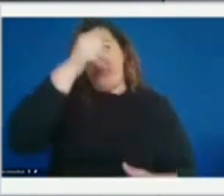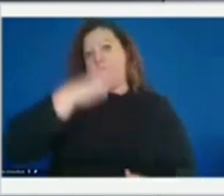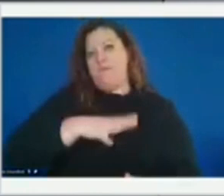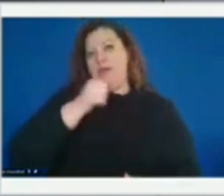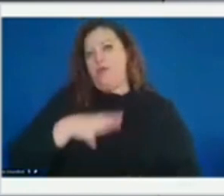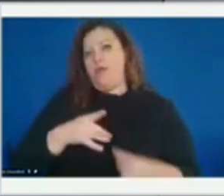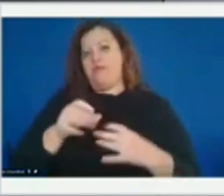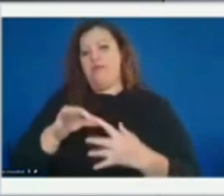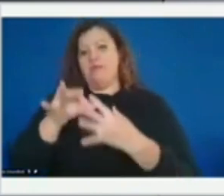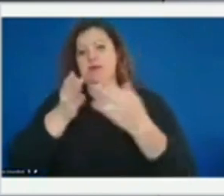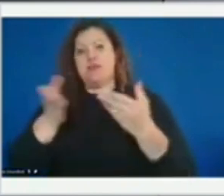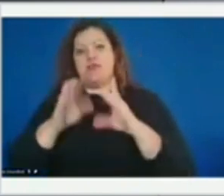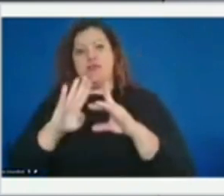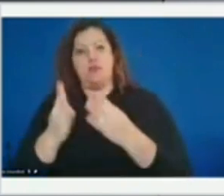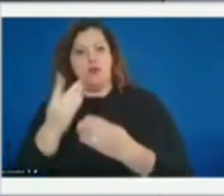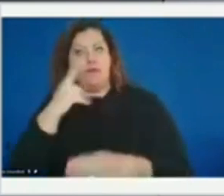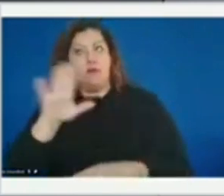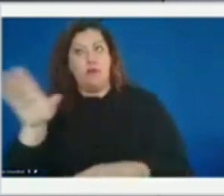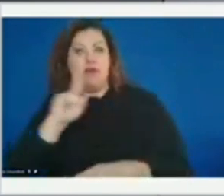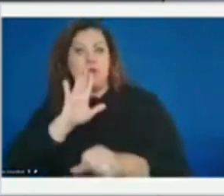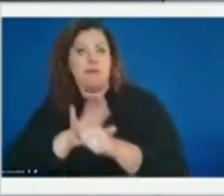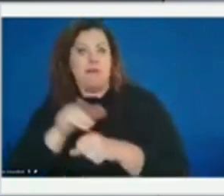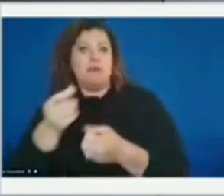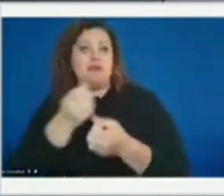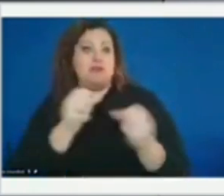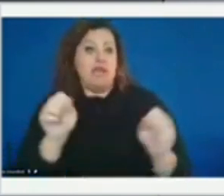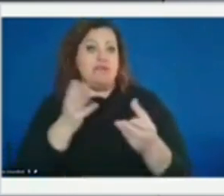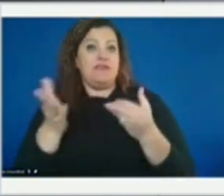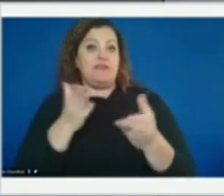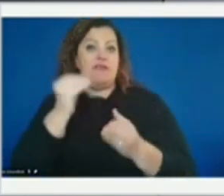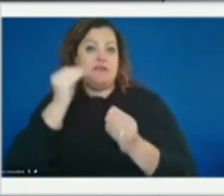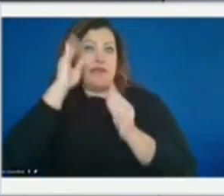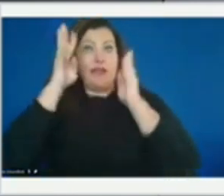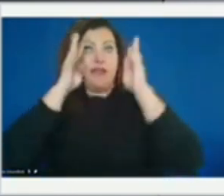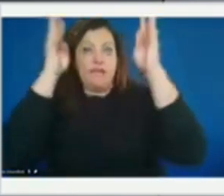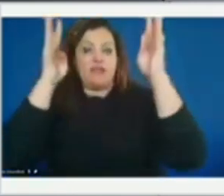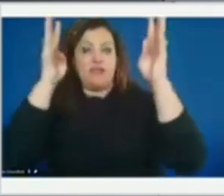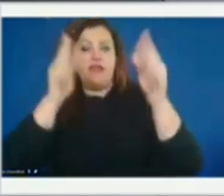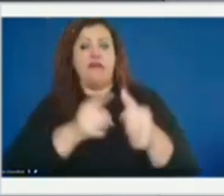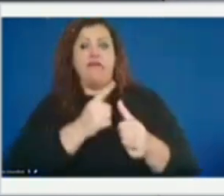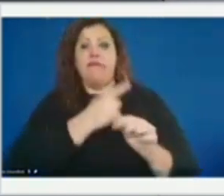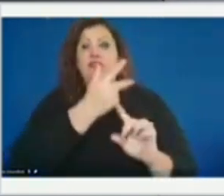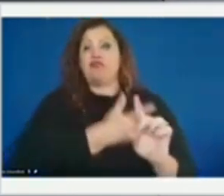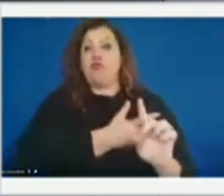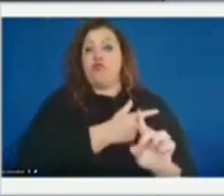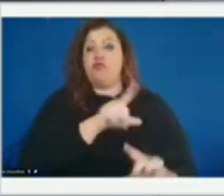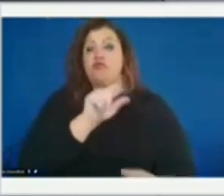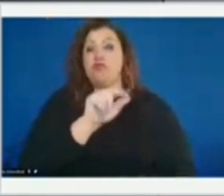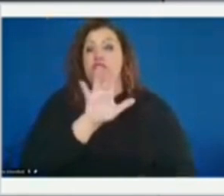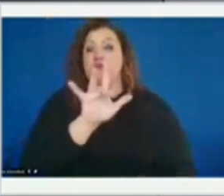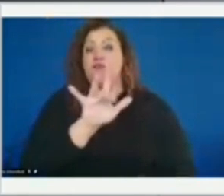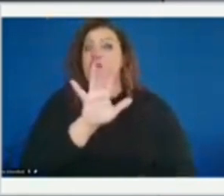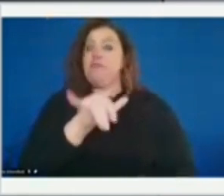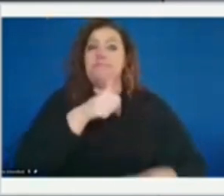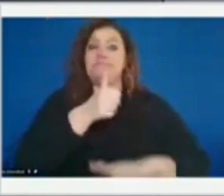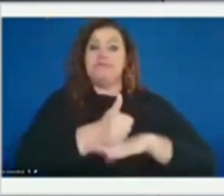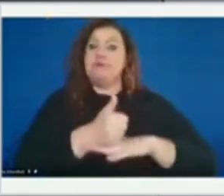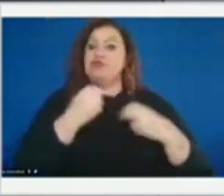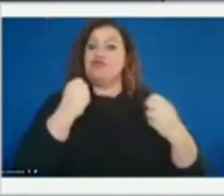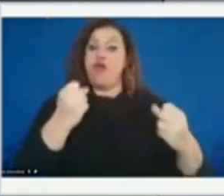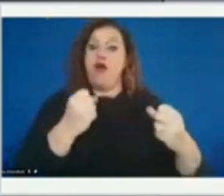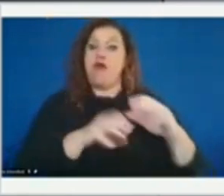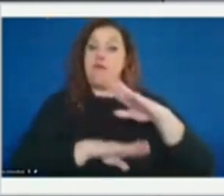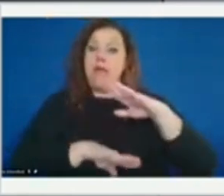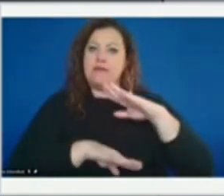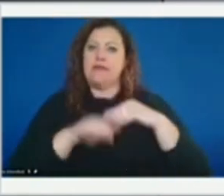Bureau for their commitment to safety, service, and innovation. The first quarter of 2025 has laid a strong foundation for the rest of the year,